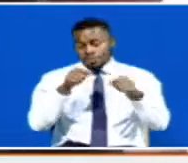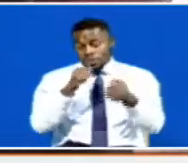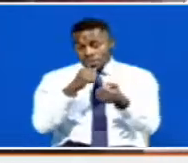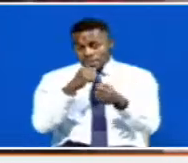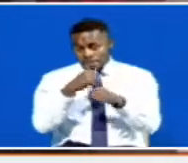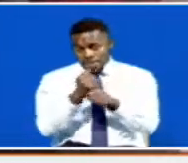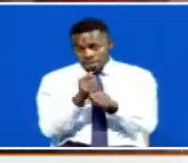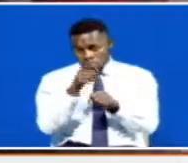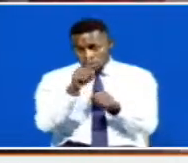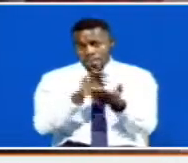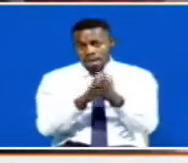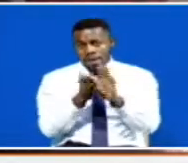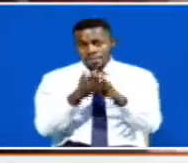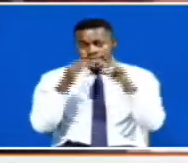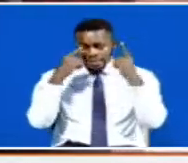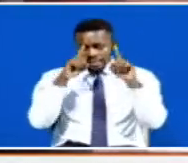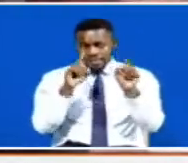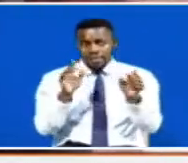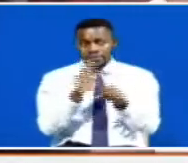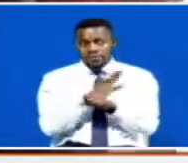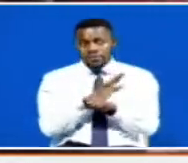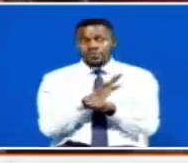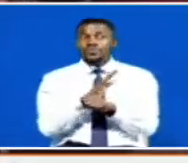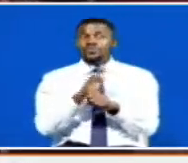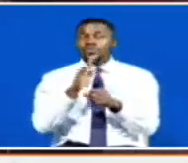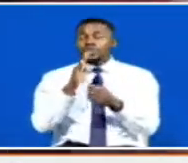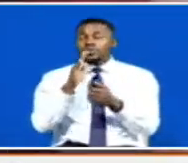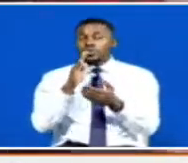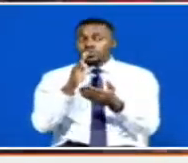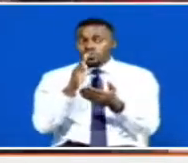Hata matokeo yetu yamekuwa vizuri sana. Na hata